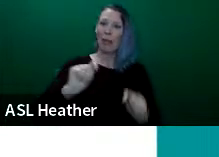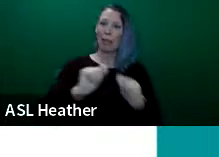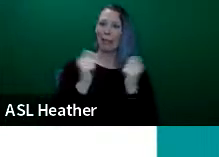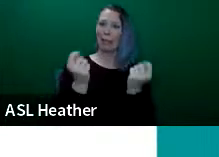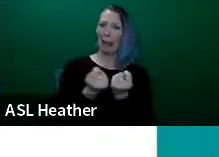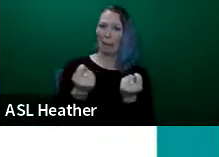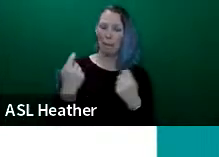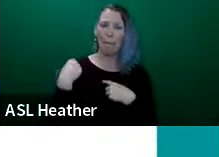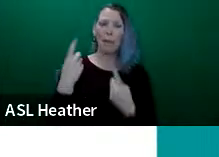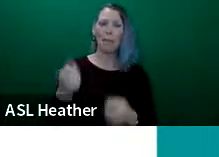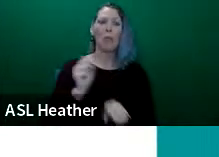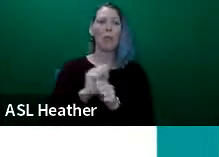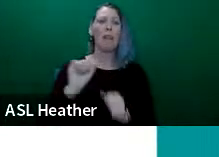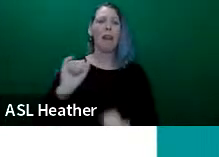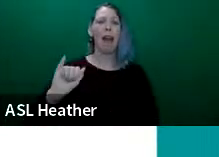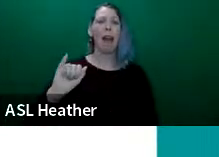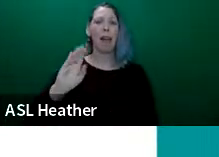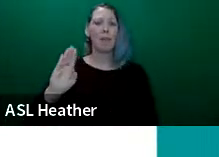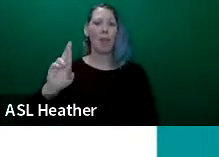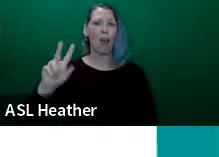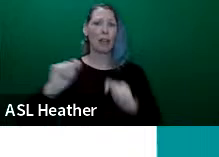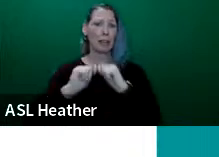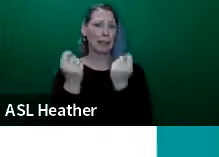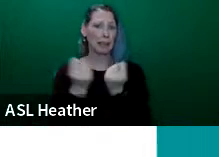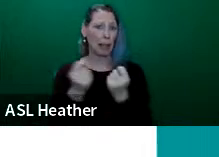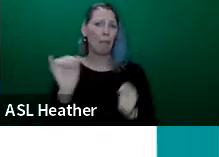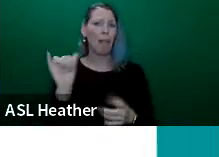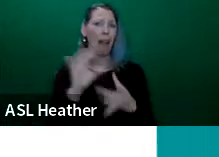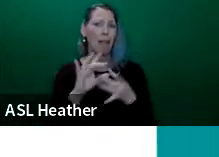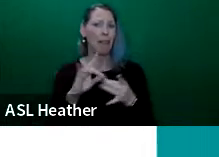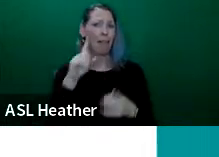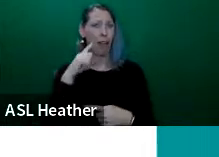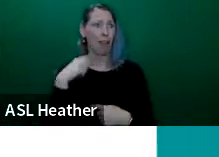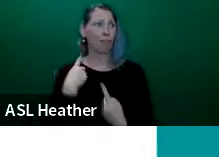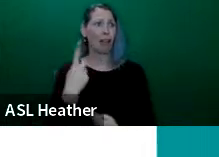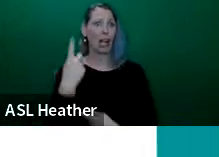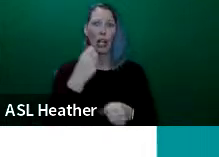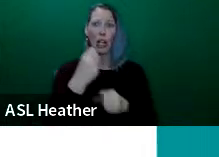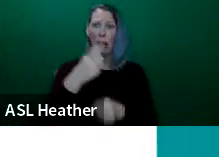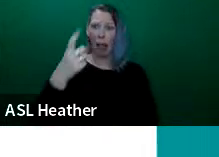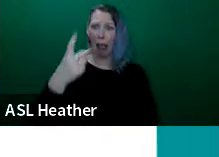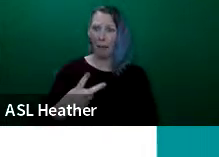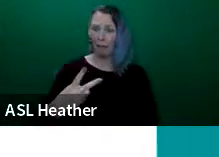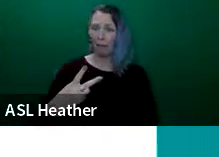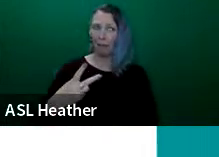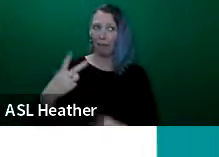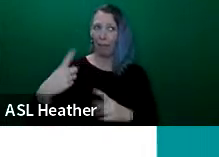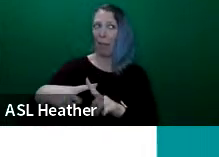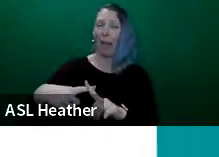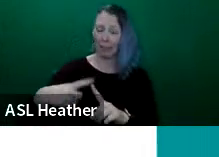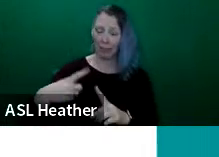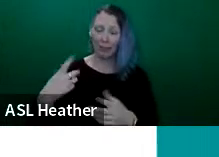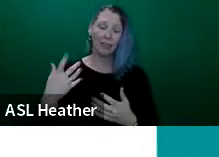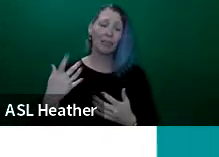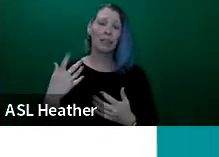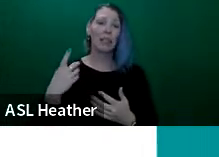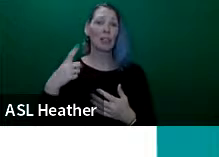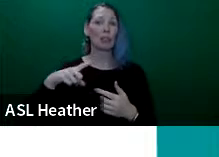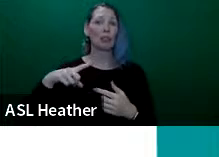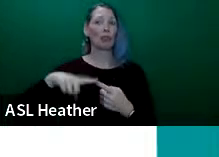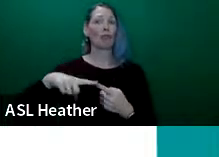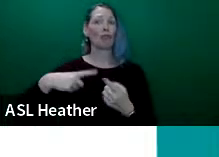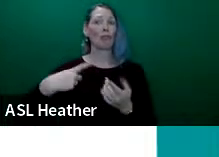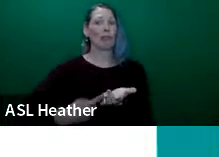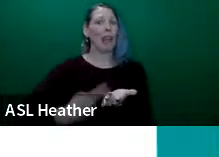been working with the IBR team, as has been mentioned, for the past year and a half plus to